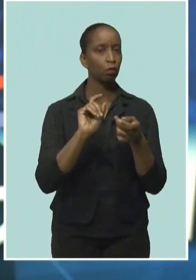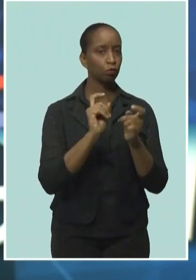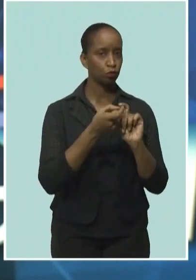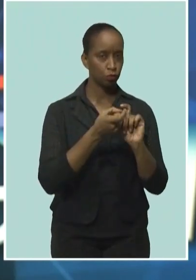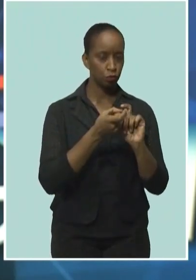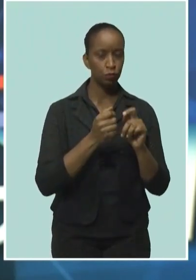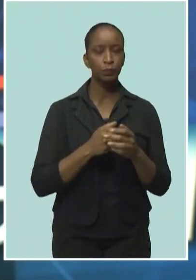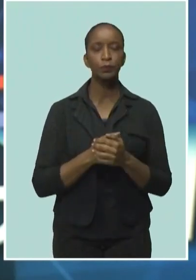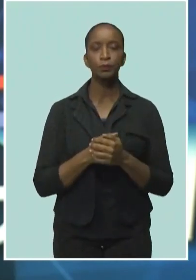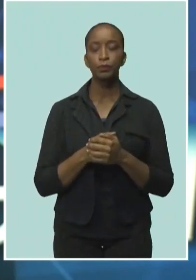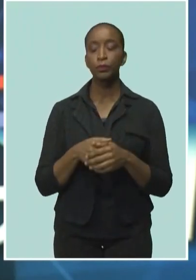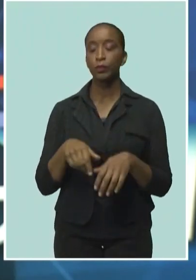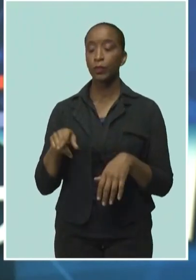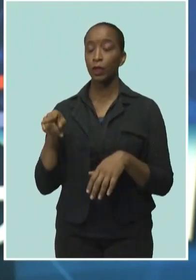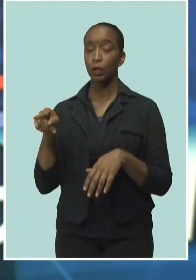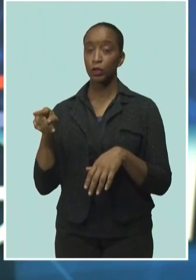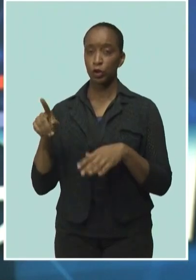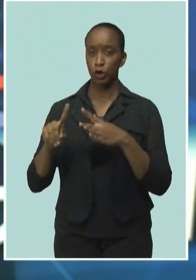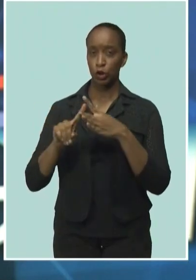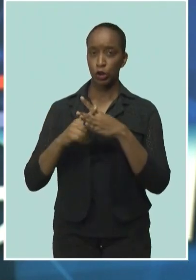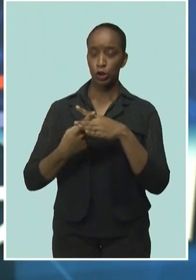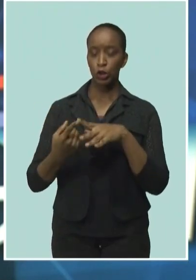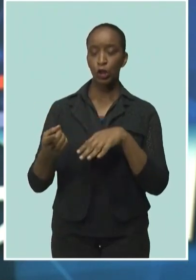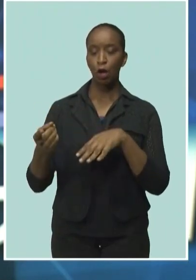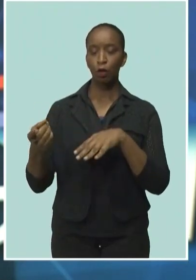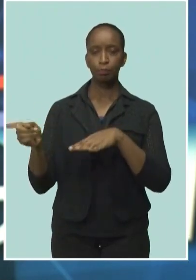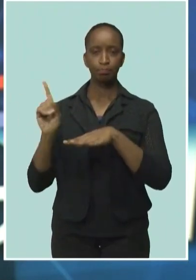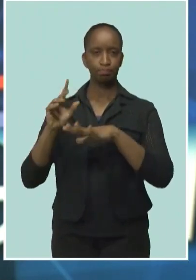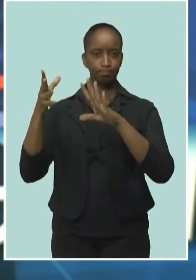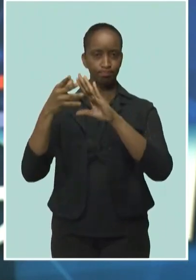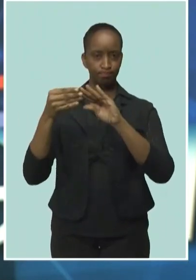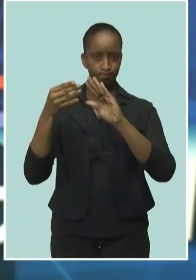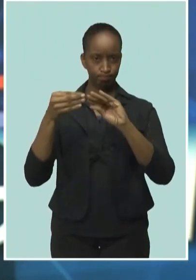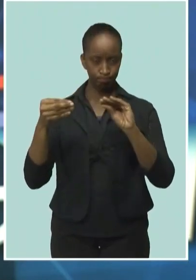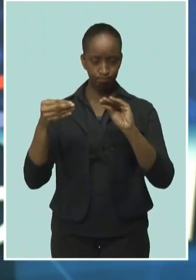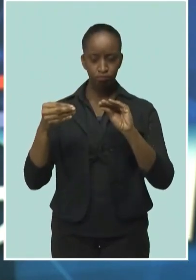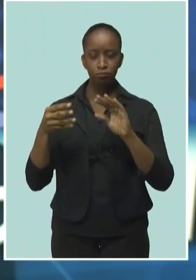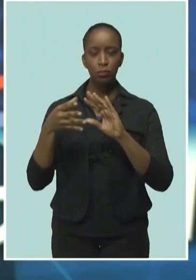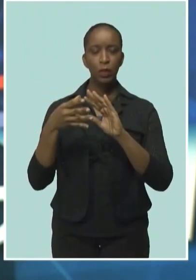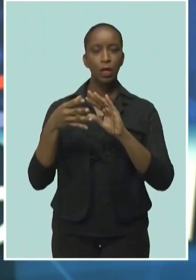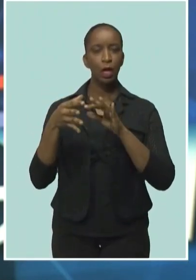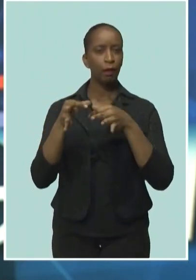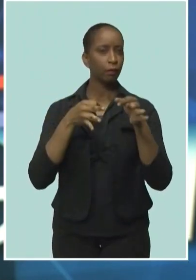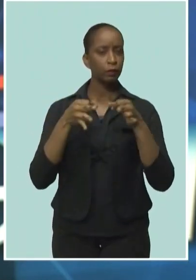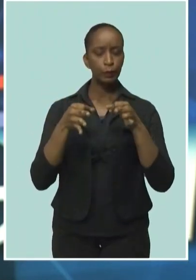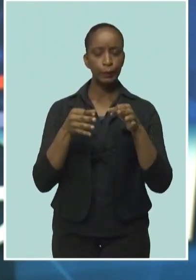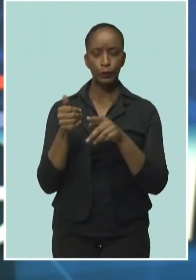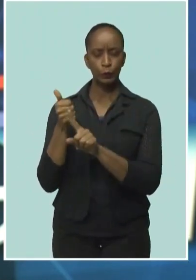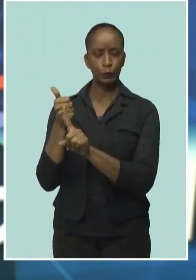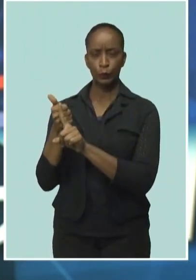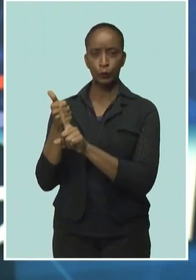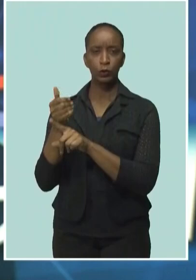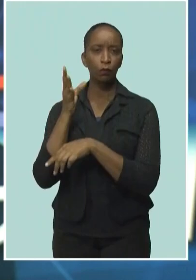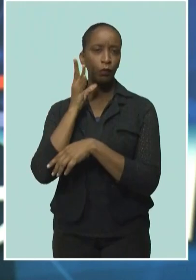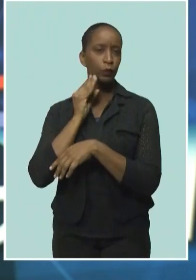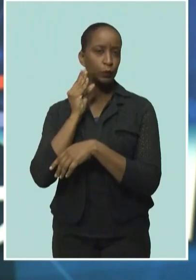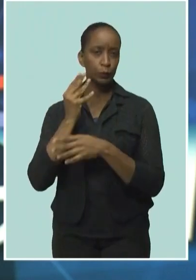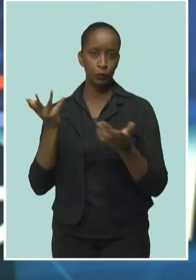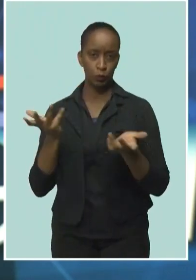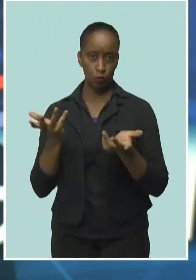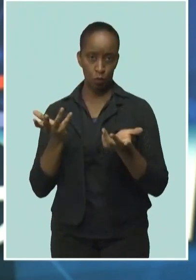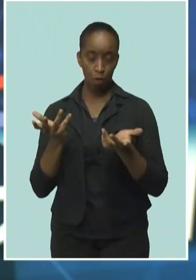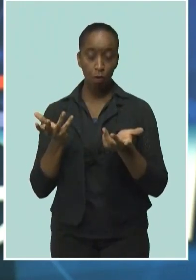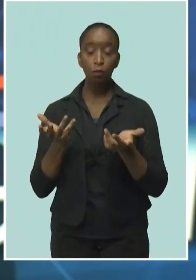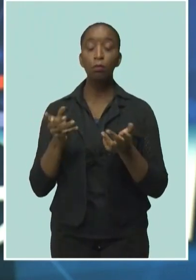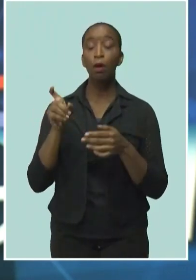as she led off debate on the Road Traffic Amendment Bill, highlighted her personal experience, telling the Senate the inclusion of private garages will